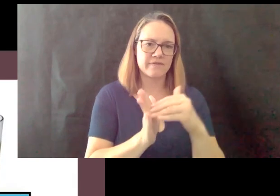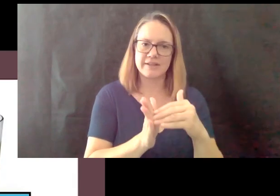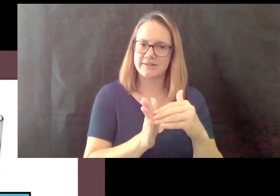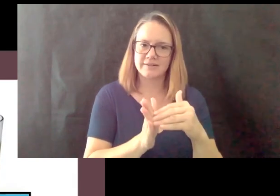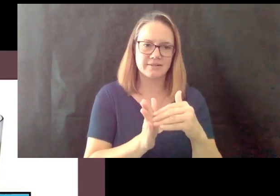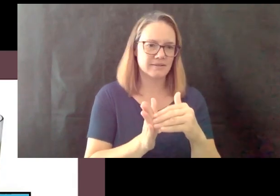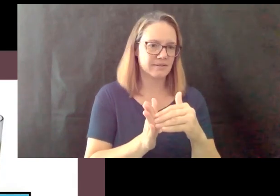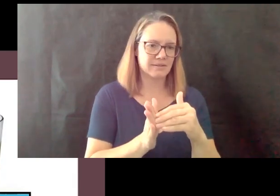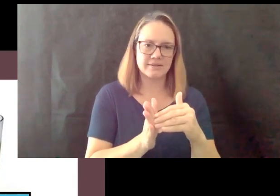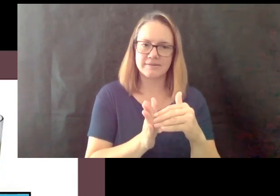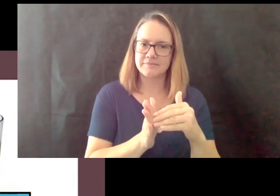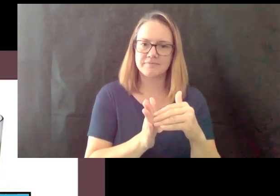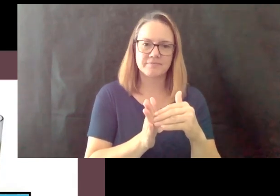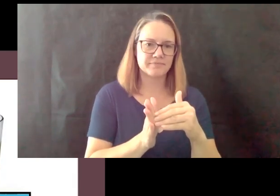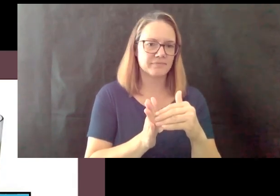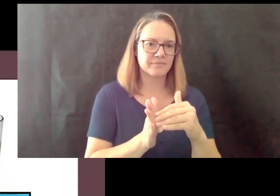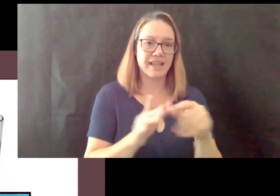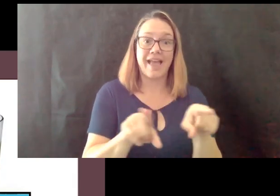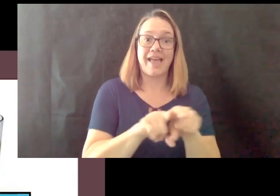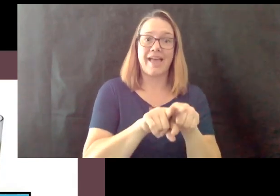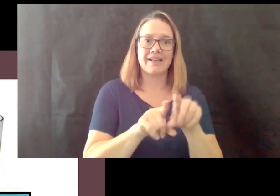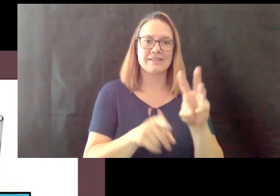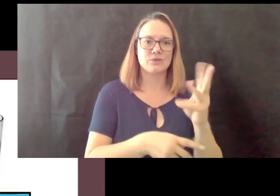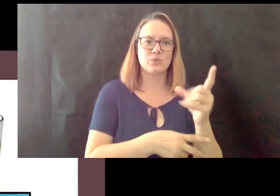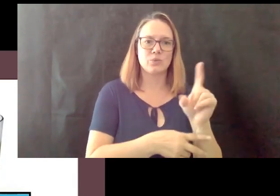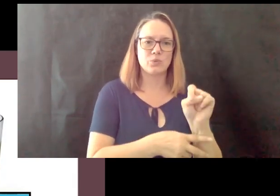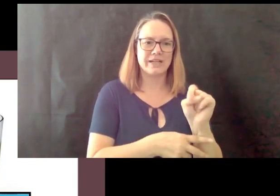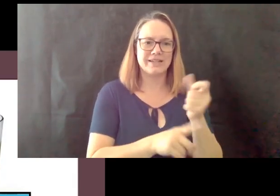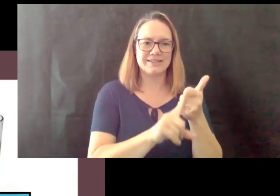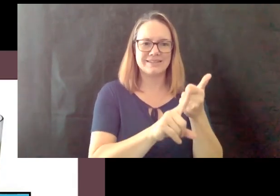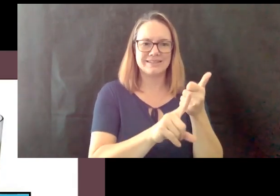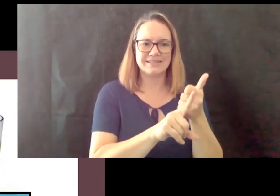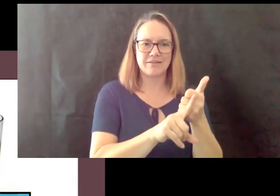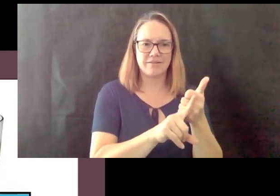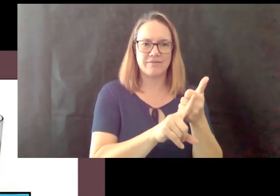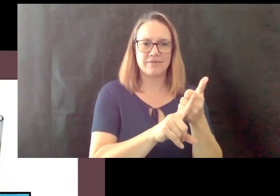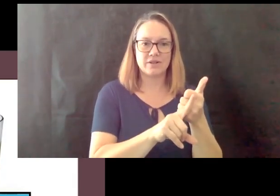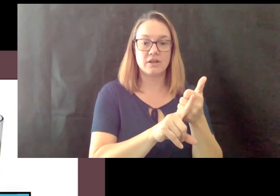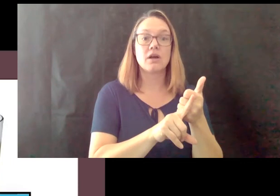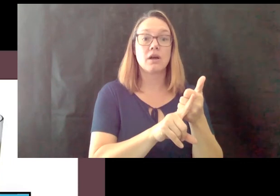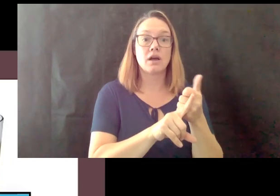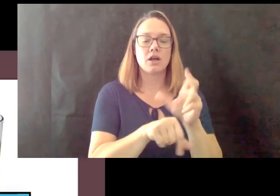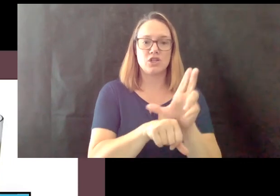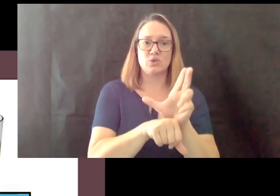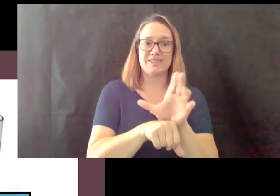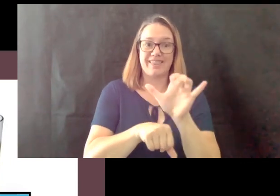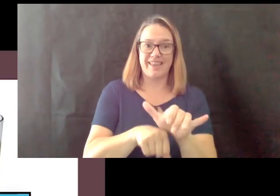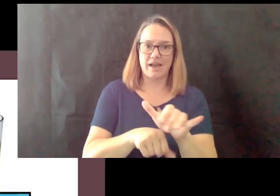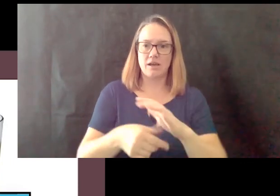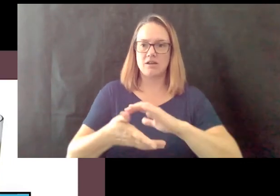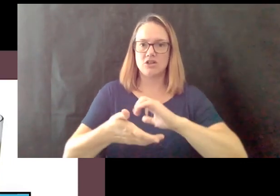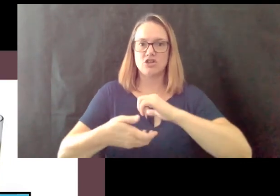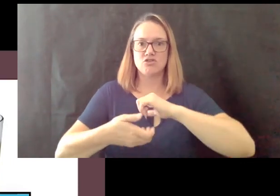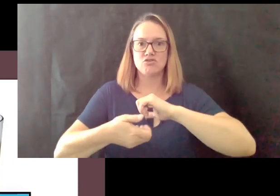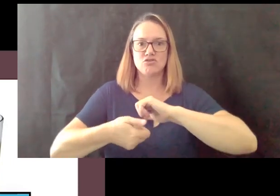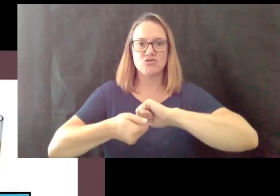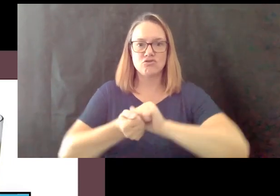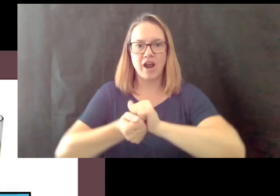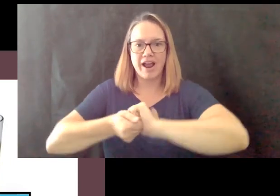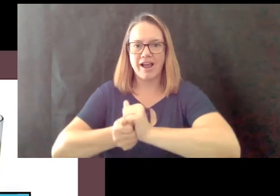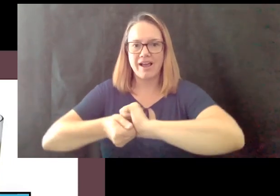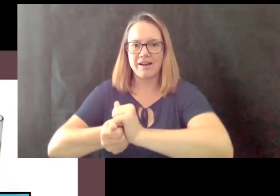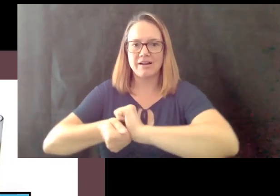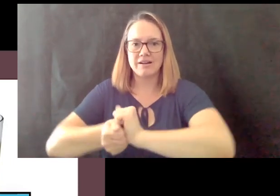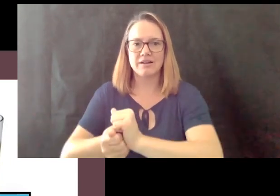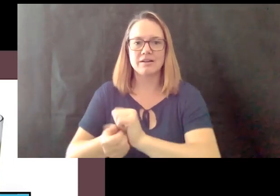lot of those products as, you know, wheat itself. Typically we take wheat and we process it, grind it